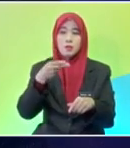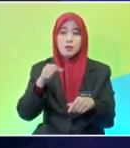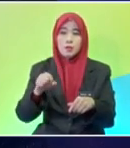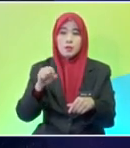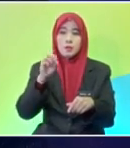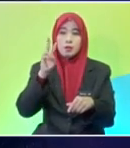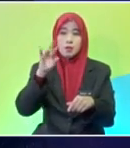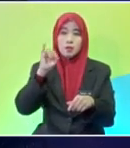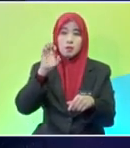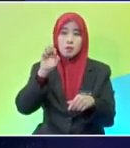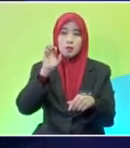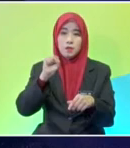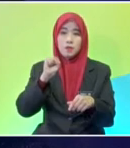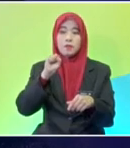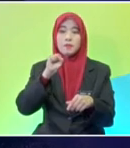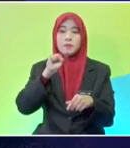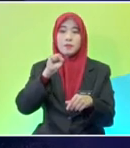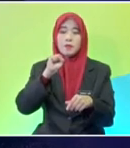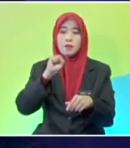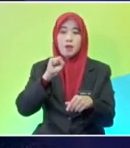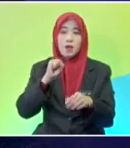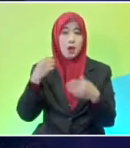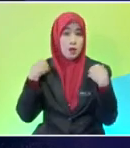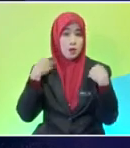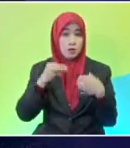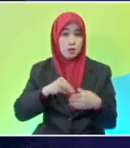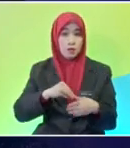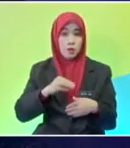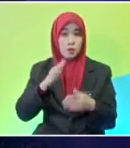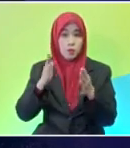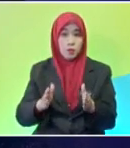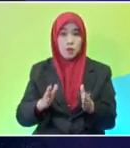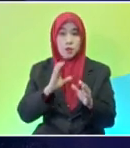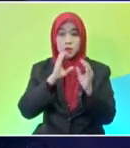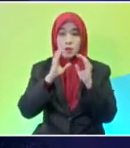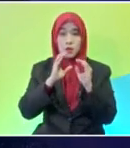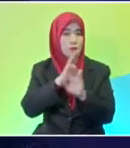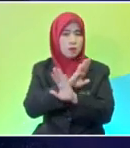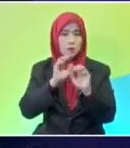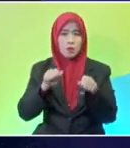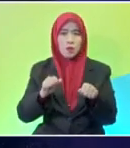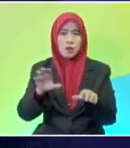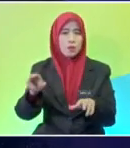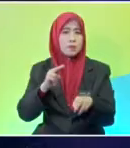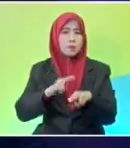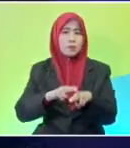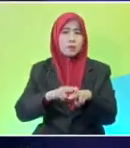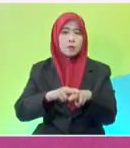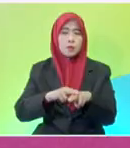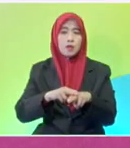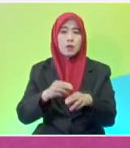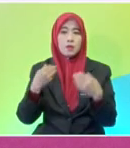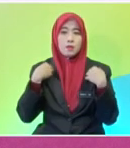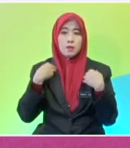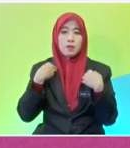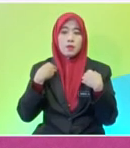Wow, and salt as well. Yes. Some people say don't take salt too much, but it actually contains minerals. Yes. Okay, alright. Okay. So next, we